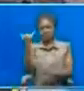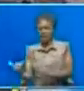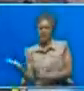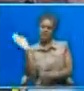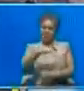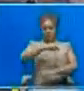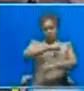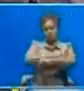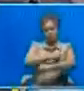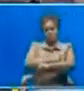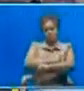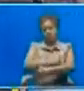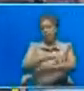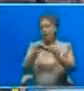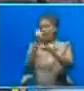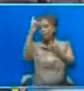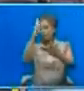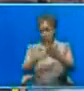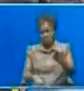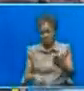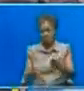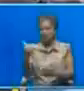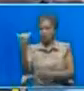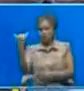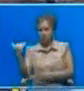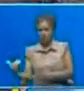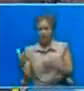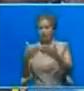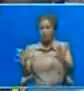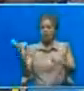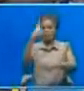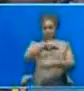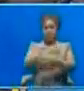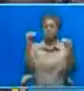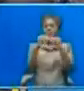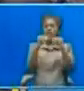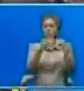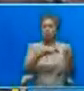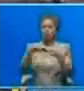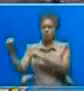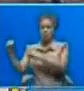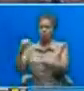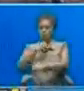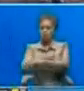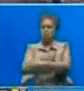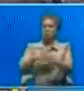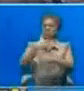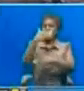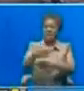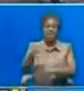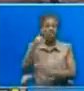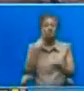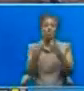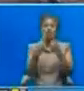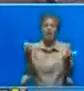shule. Sasa ikakuwa tukipatana mtoto akianza opening day tukutane tupeleke mtoto. From there sasa hatukuwa iongea